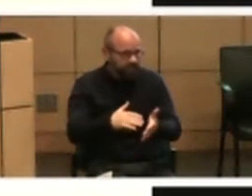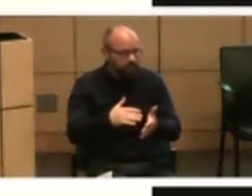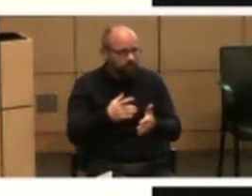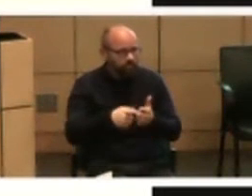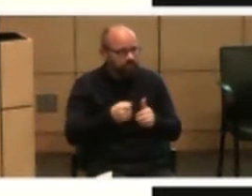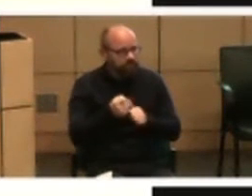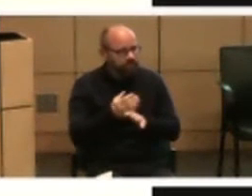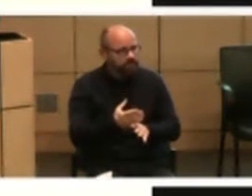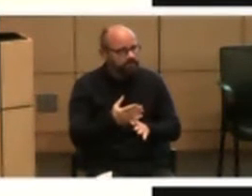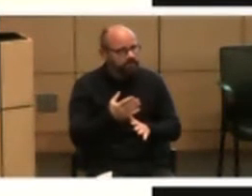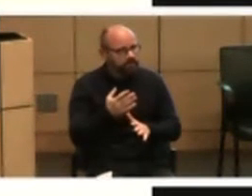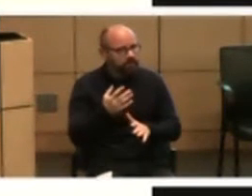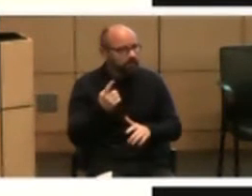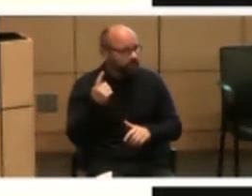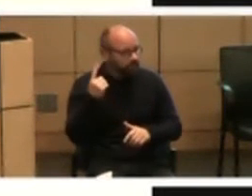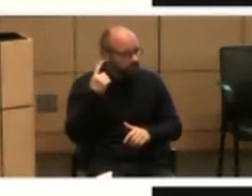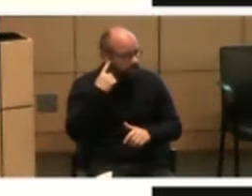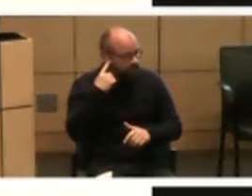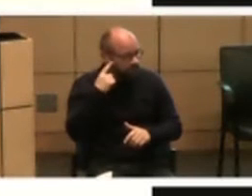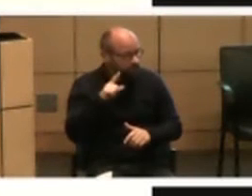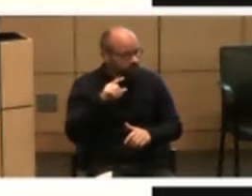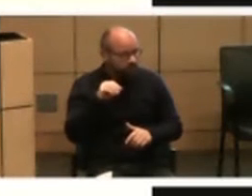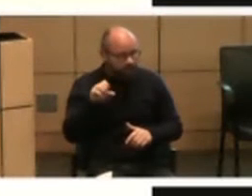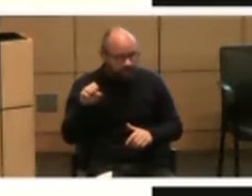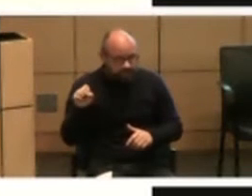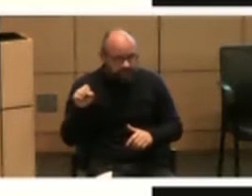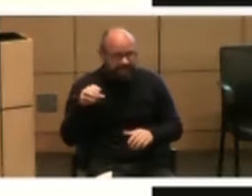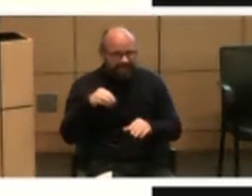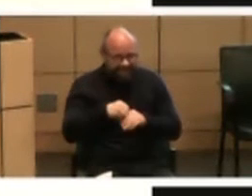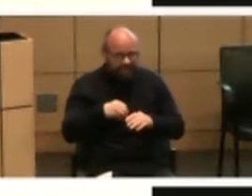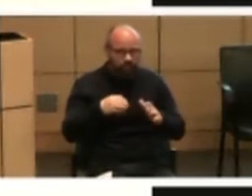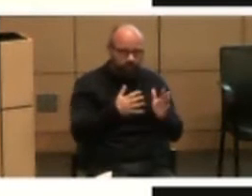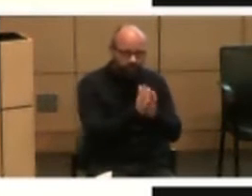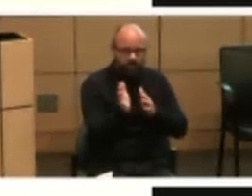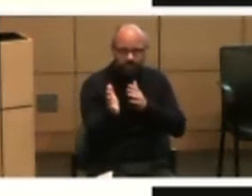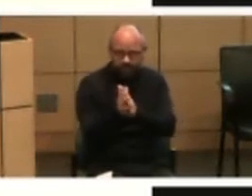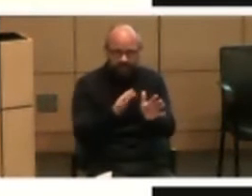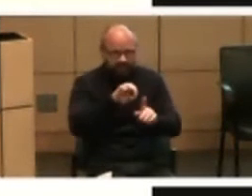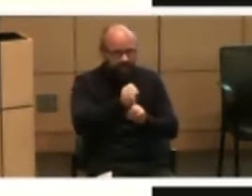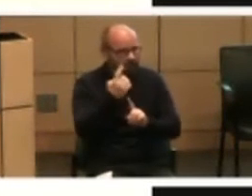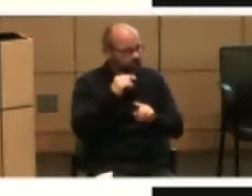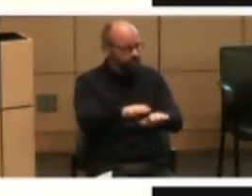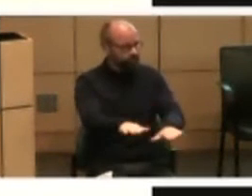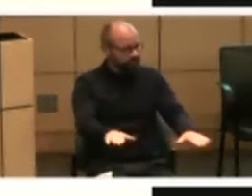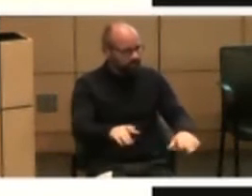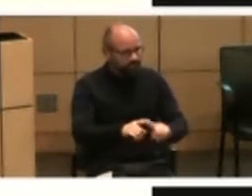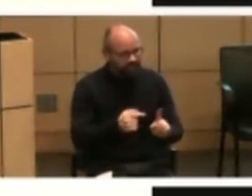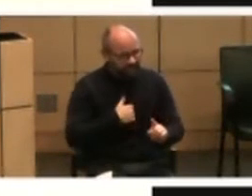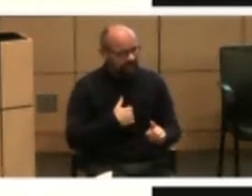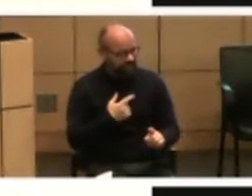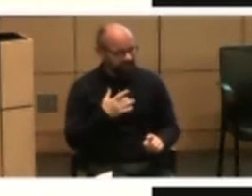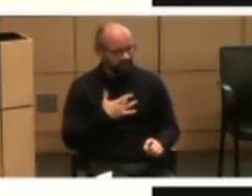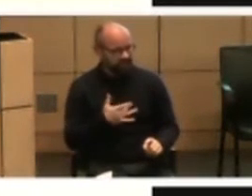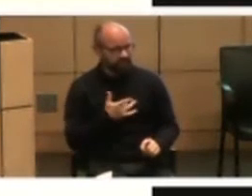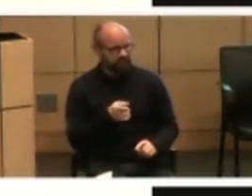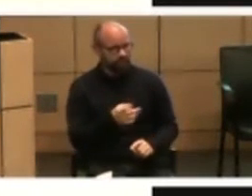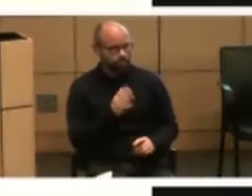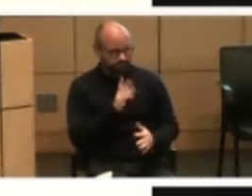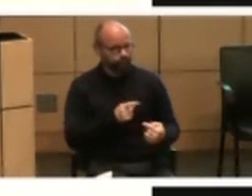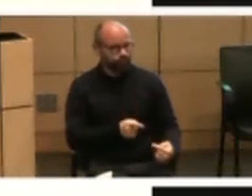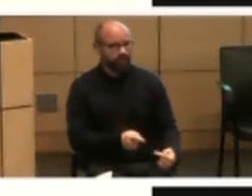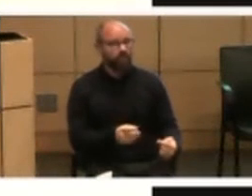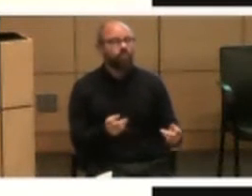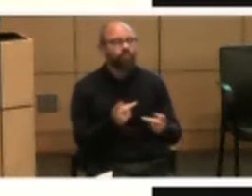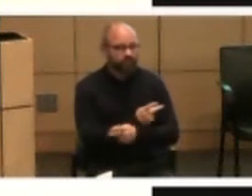unilateral hearing loss for children in reverberant environments, but my prediction is that they would really they would struggle considerably more